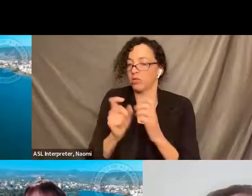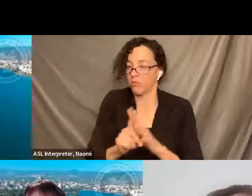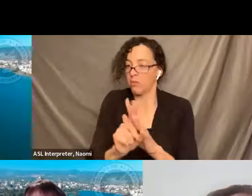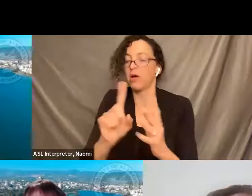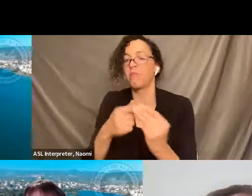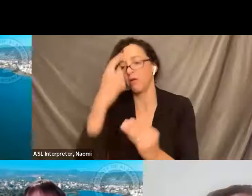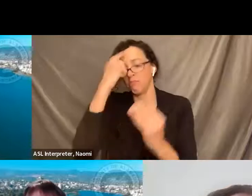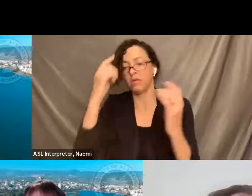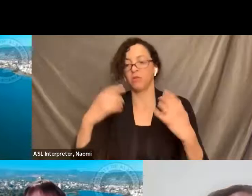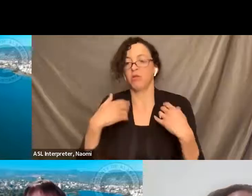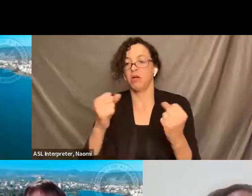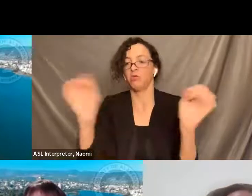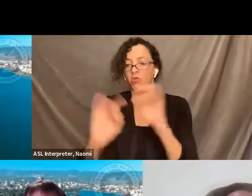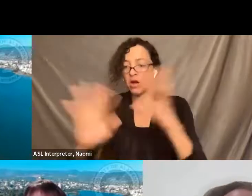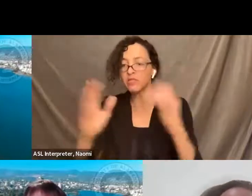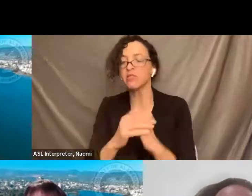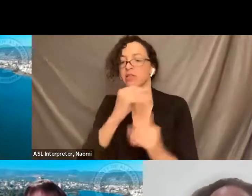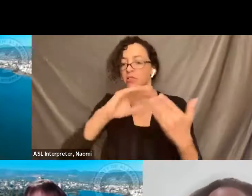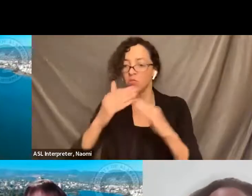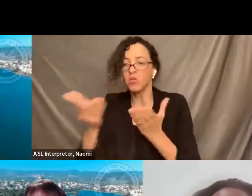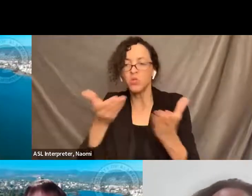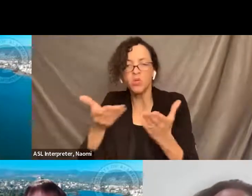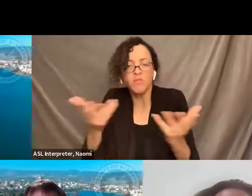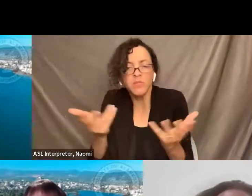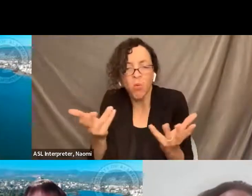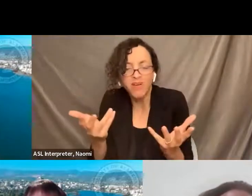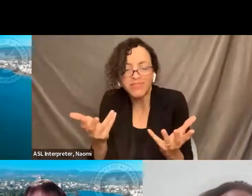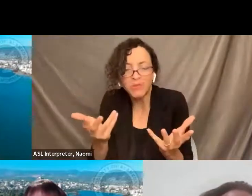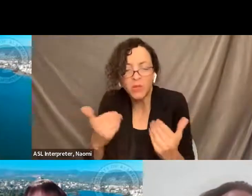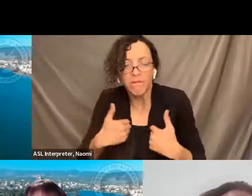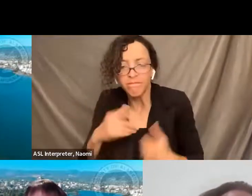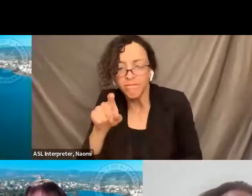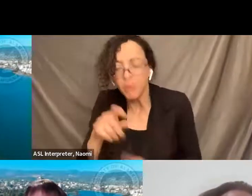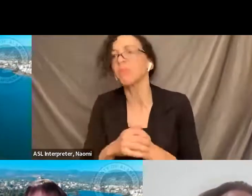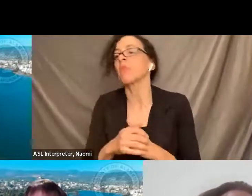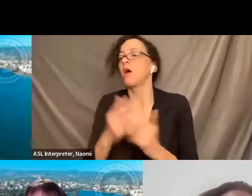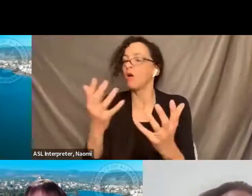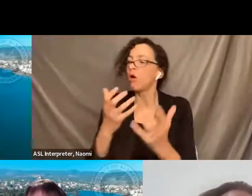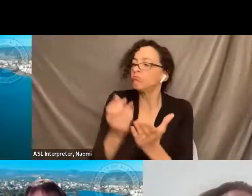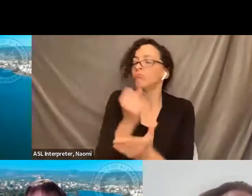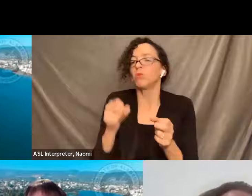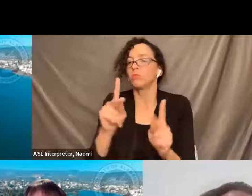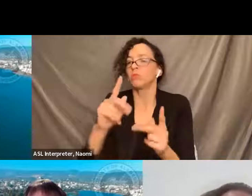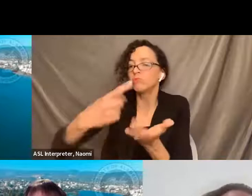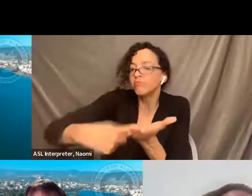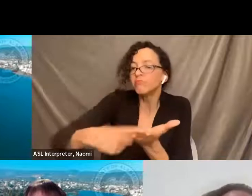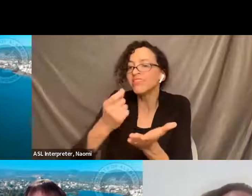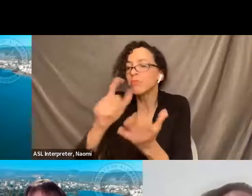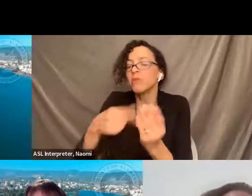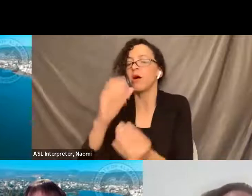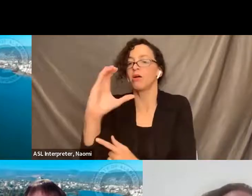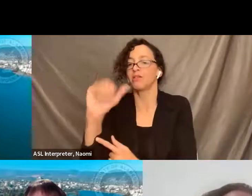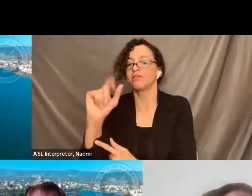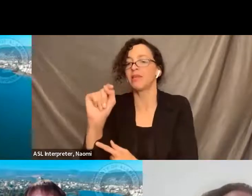the community services. And I just thought we could take this opportunity for you to talk a little bit about the CAT team and